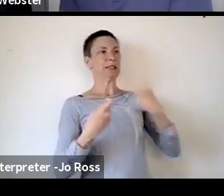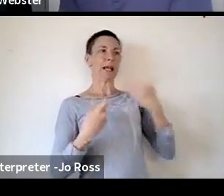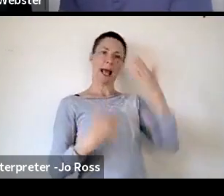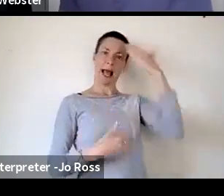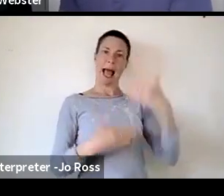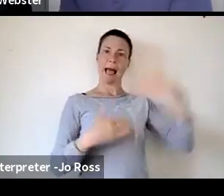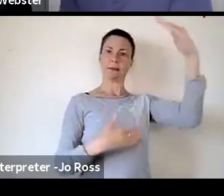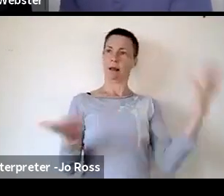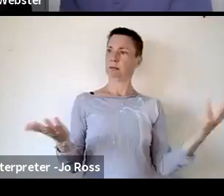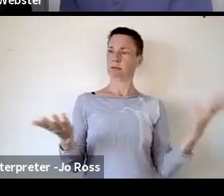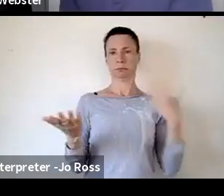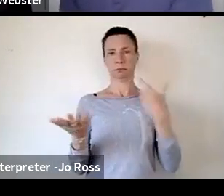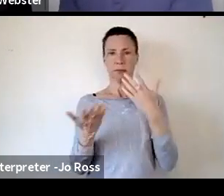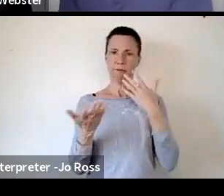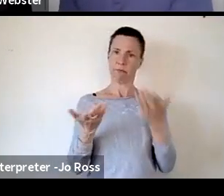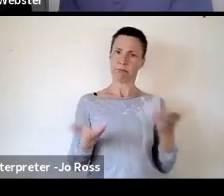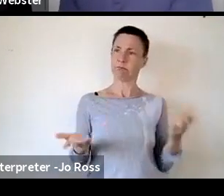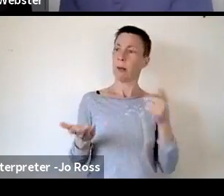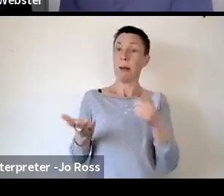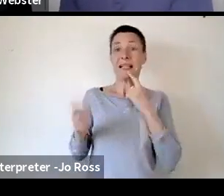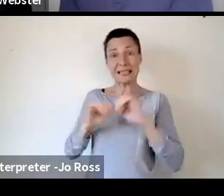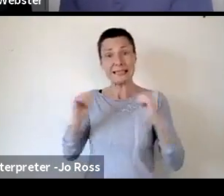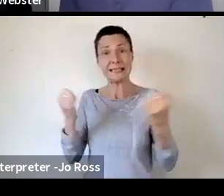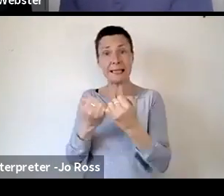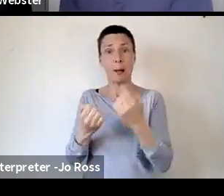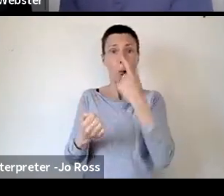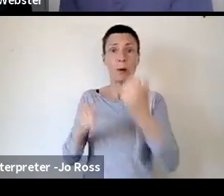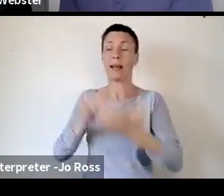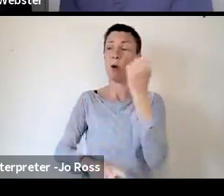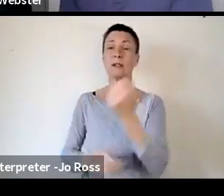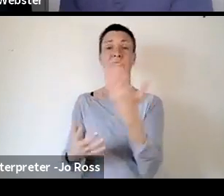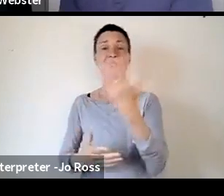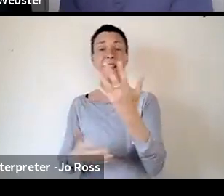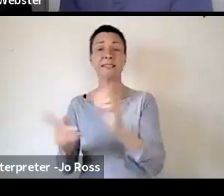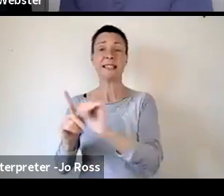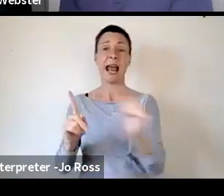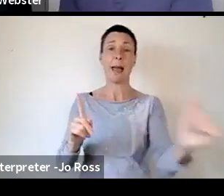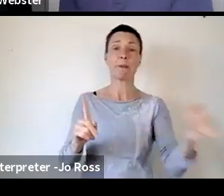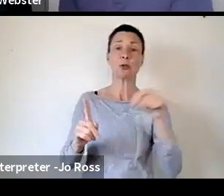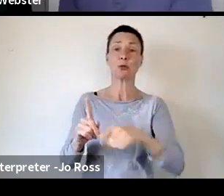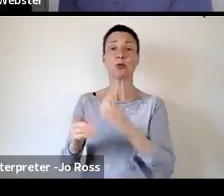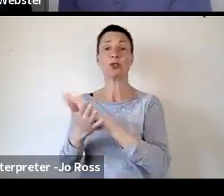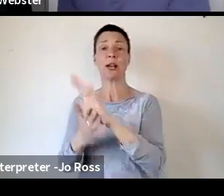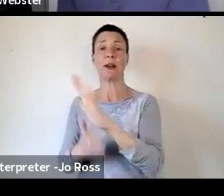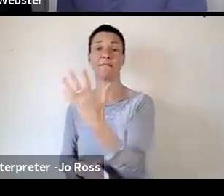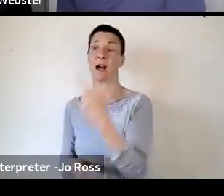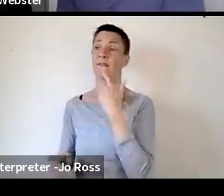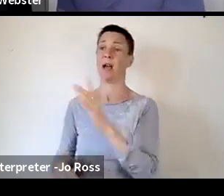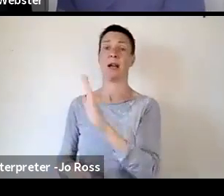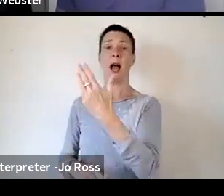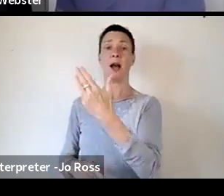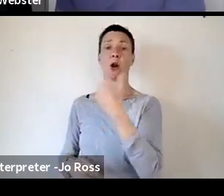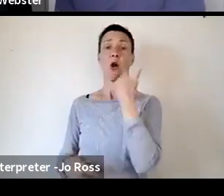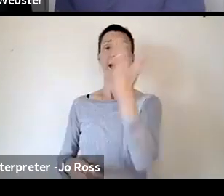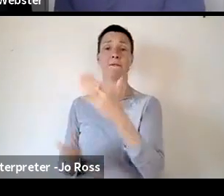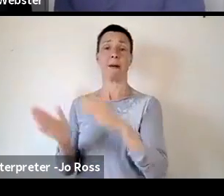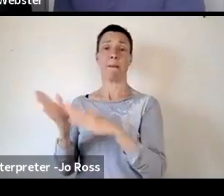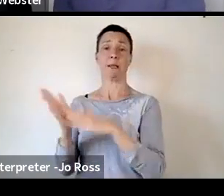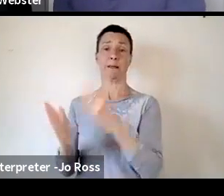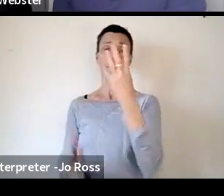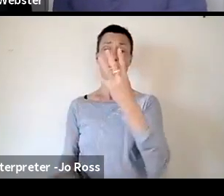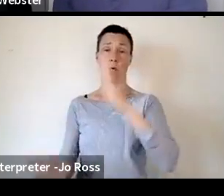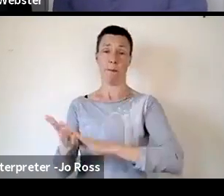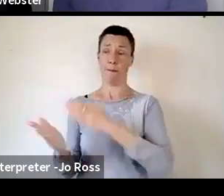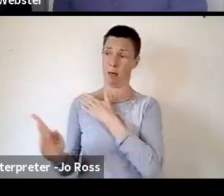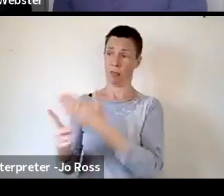adult. As a team, we managed to get 15 episodes to Channel 5, 9 o'clock every Monday for 4